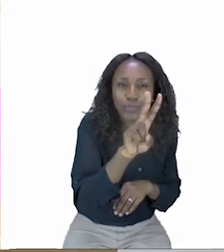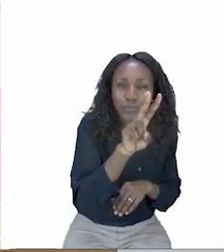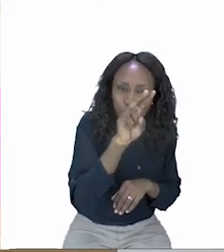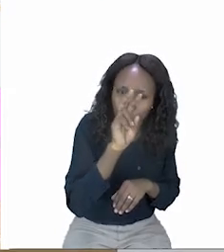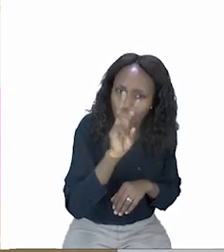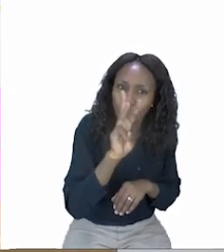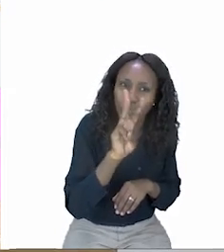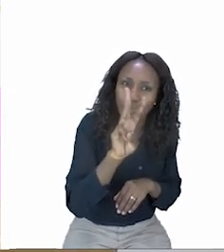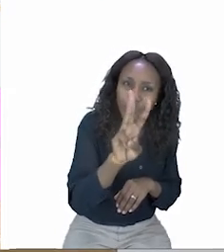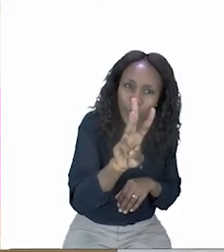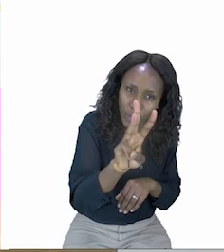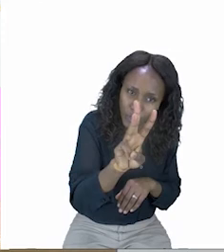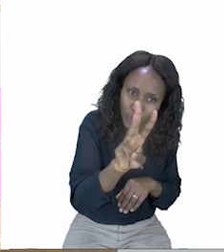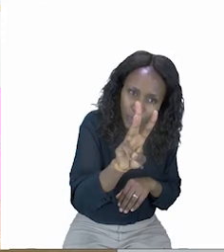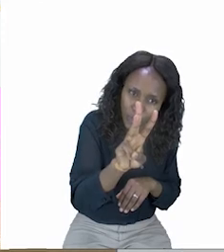2,